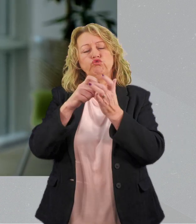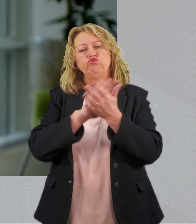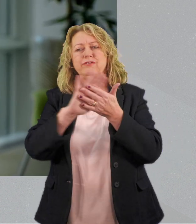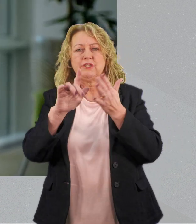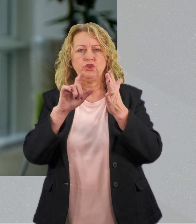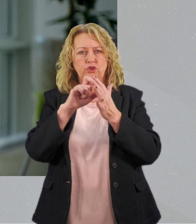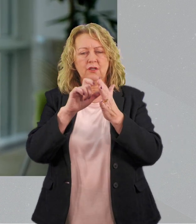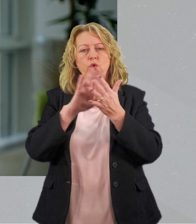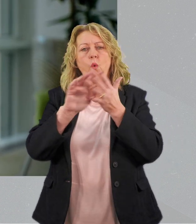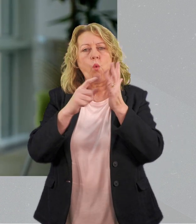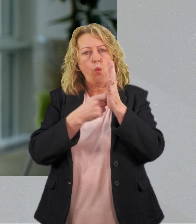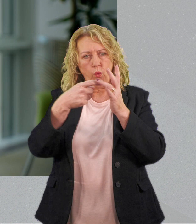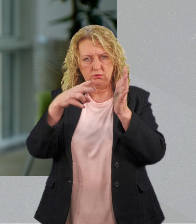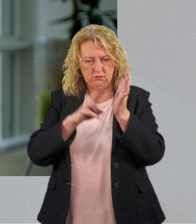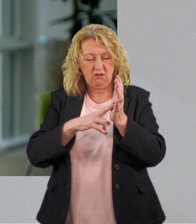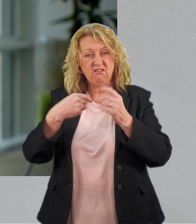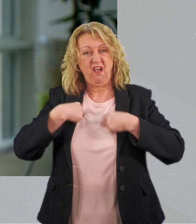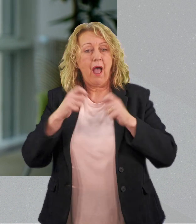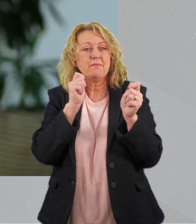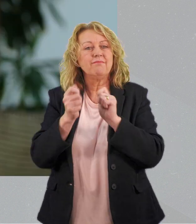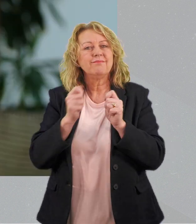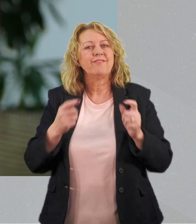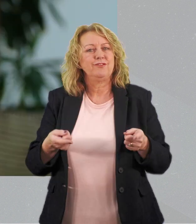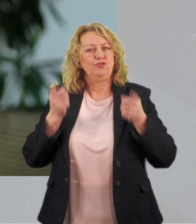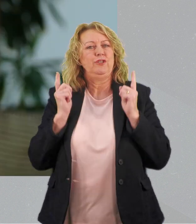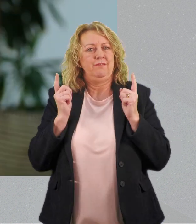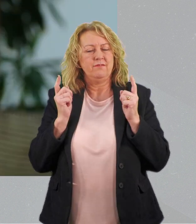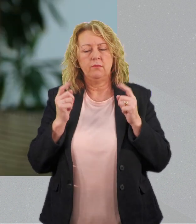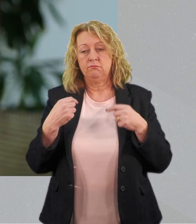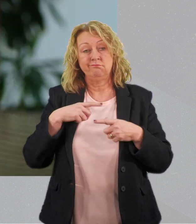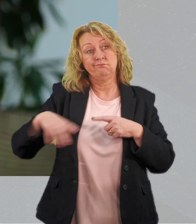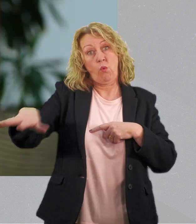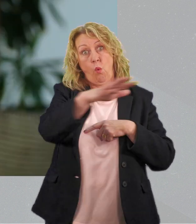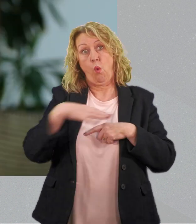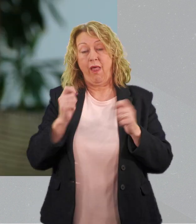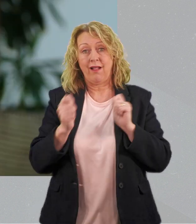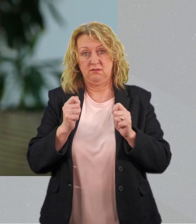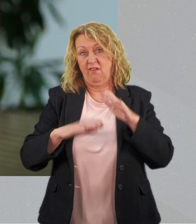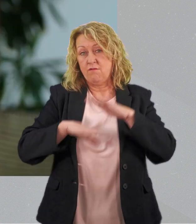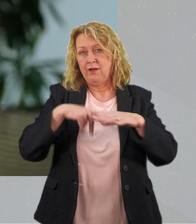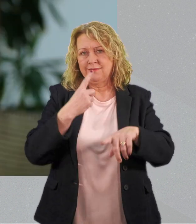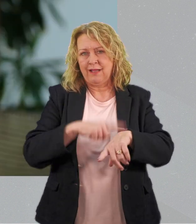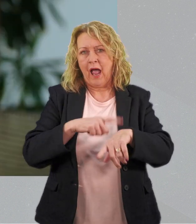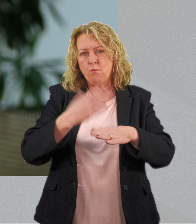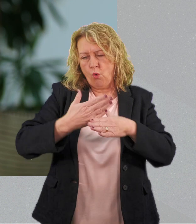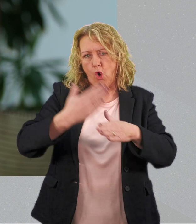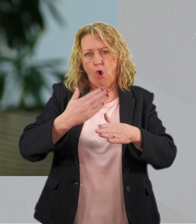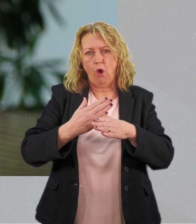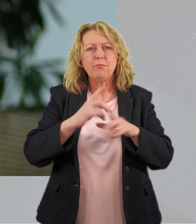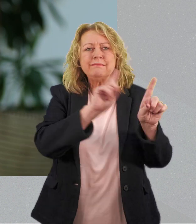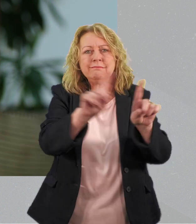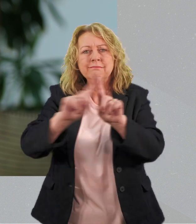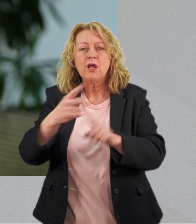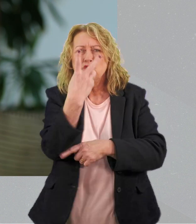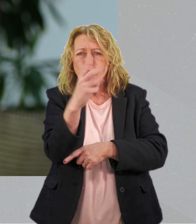I'm Editor-in-Chief of the Lancet. All of the editors here are working full-time across over 20